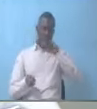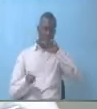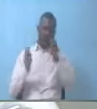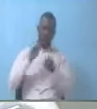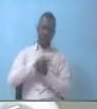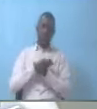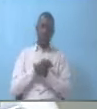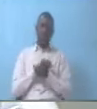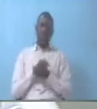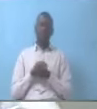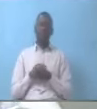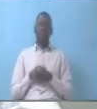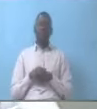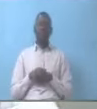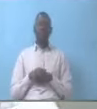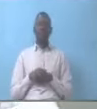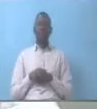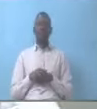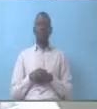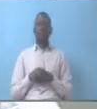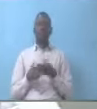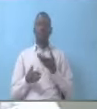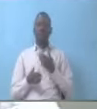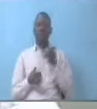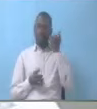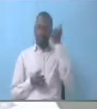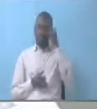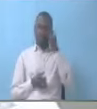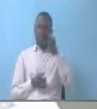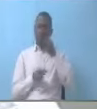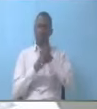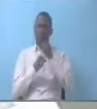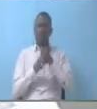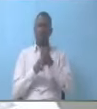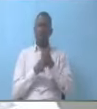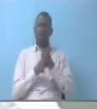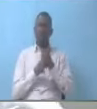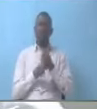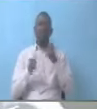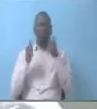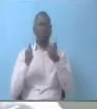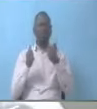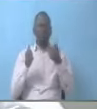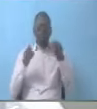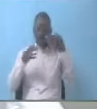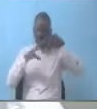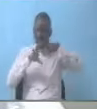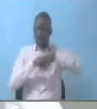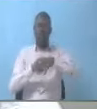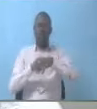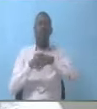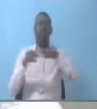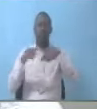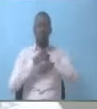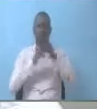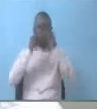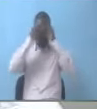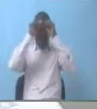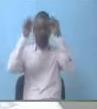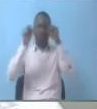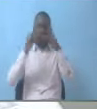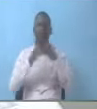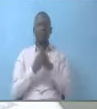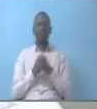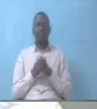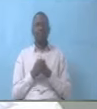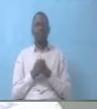loi. He had ideas of fostering greater integrity in government. Amna xalaat na pour dugal yeneeni bunta yu baax ci biir